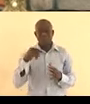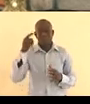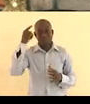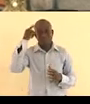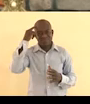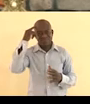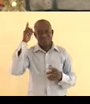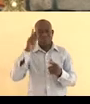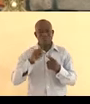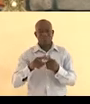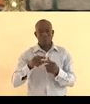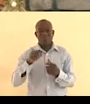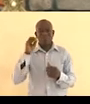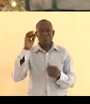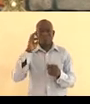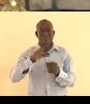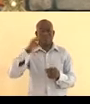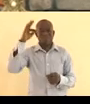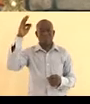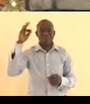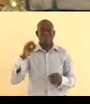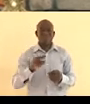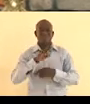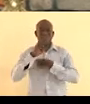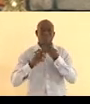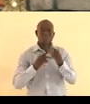very sensitive to the spiritual realm.